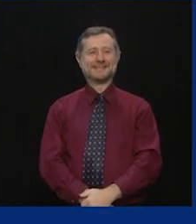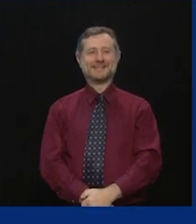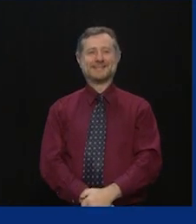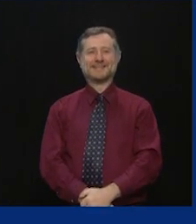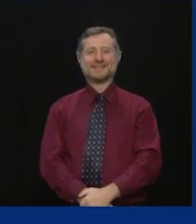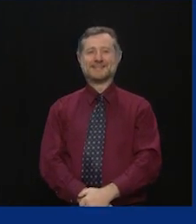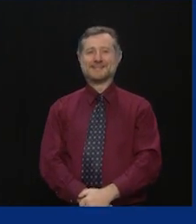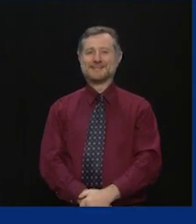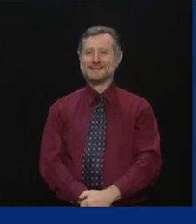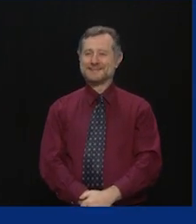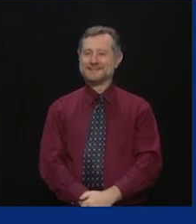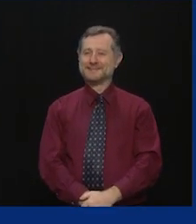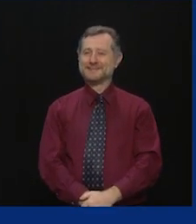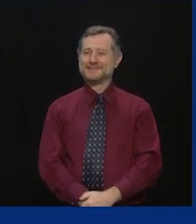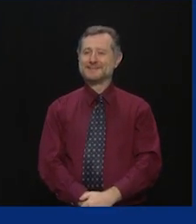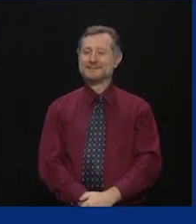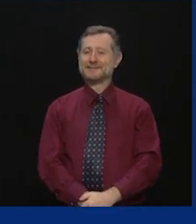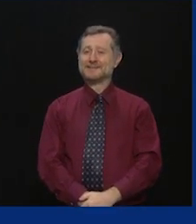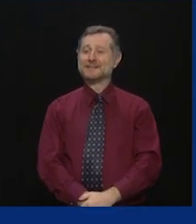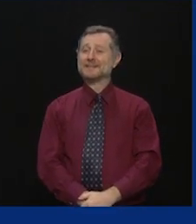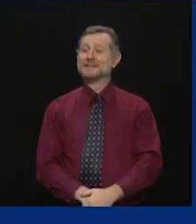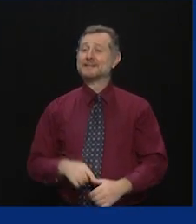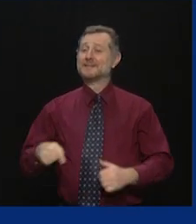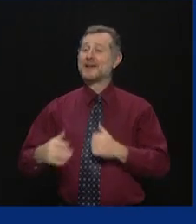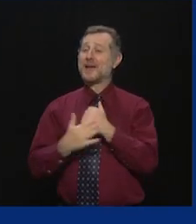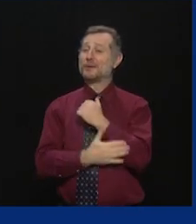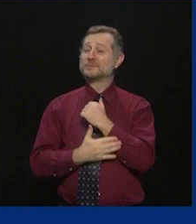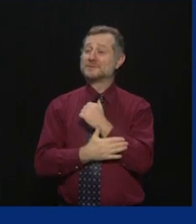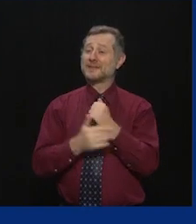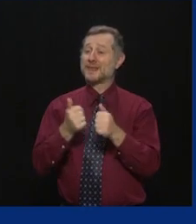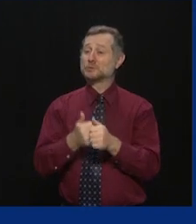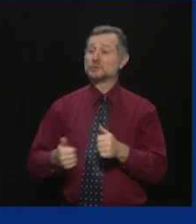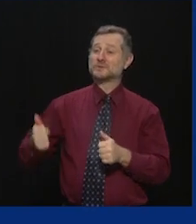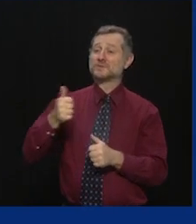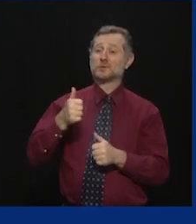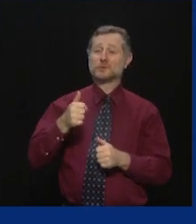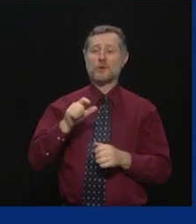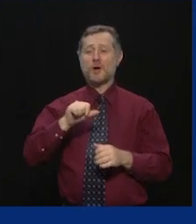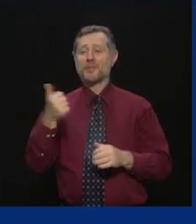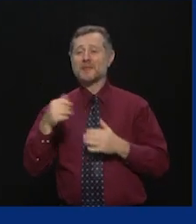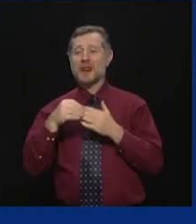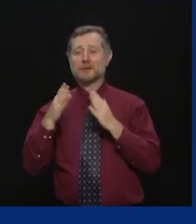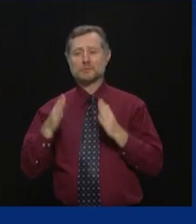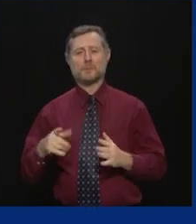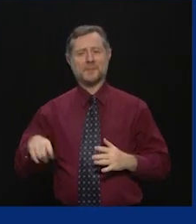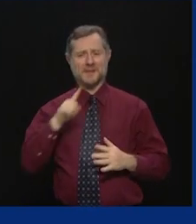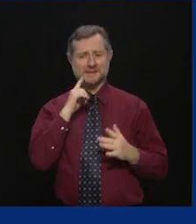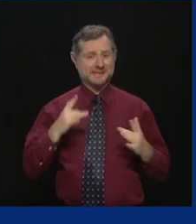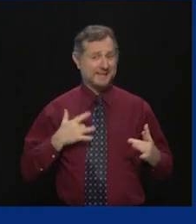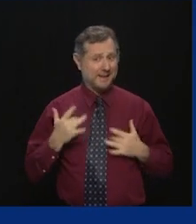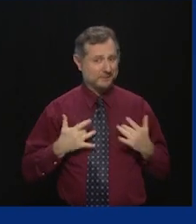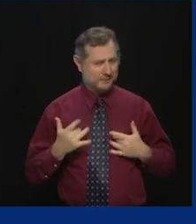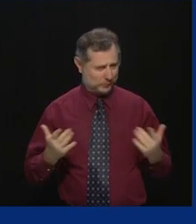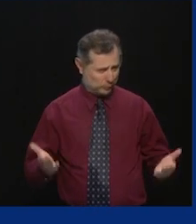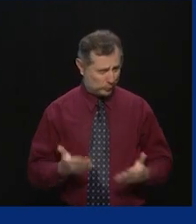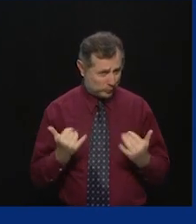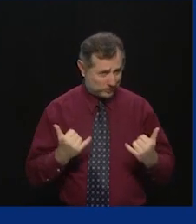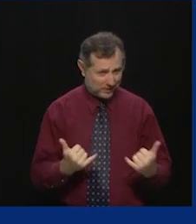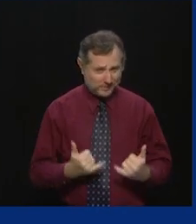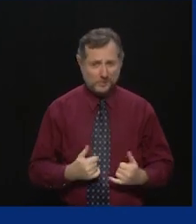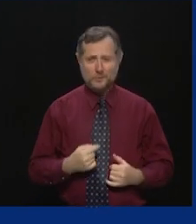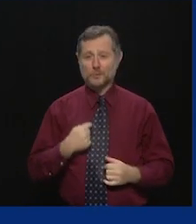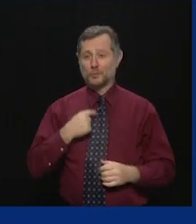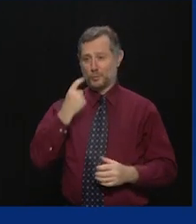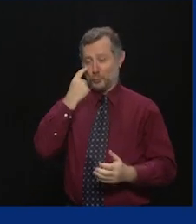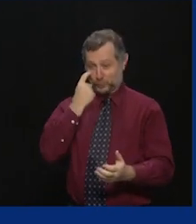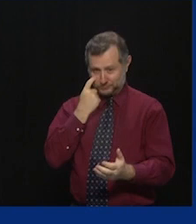To our county executive and to our other elected leaders, I am so excited to be here to witness the turning point